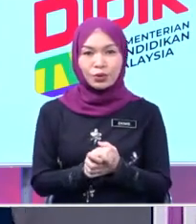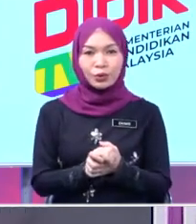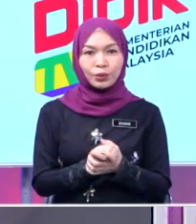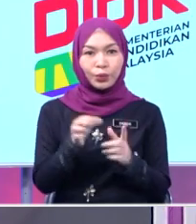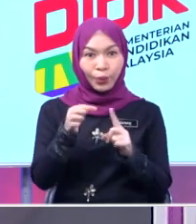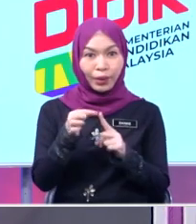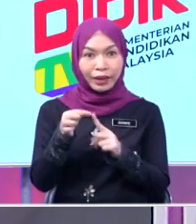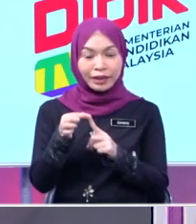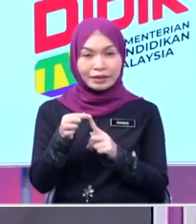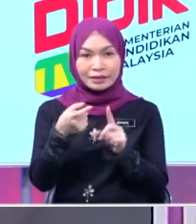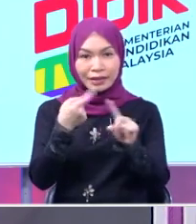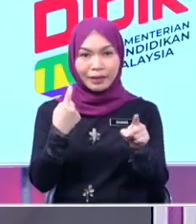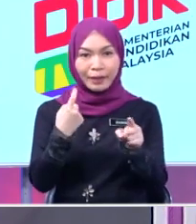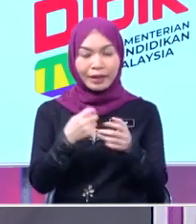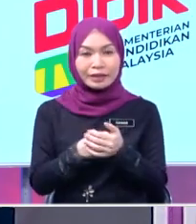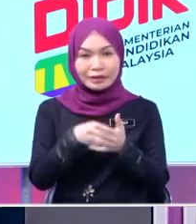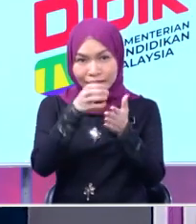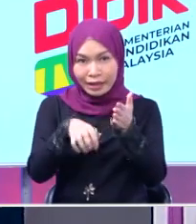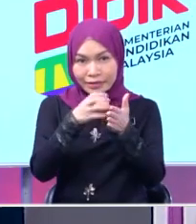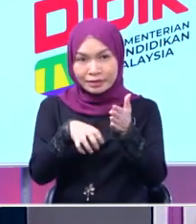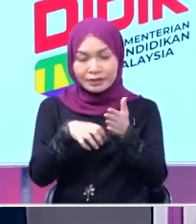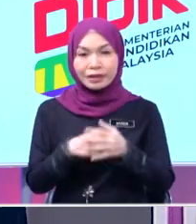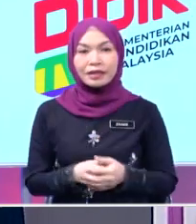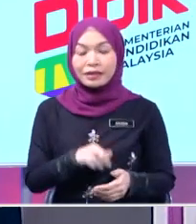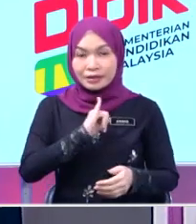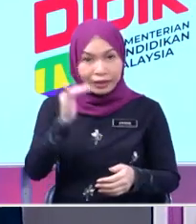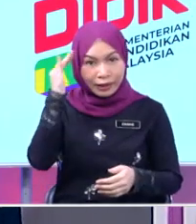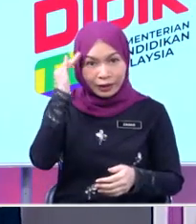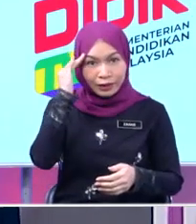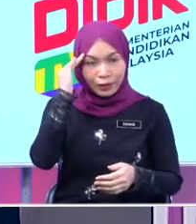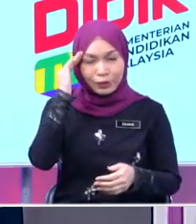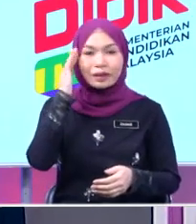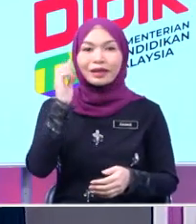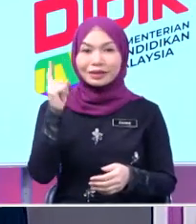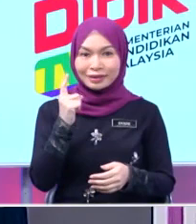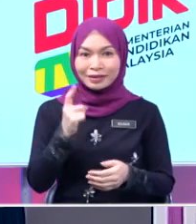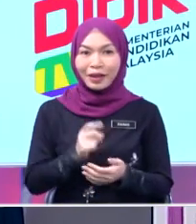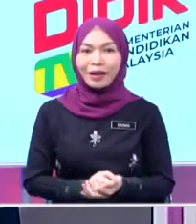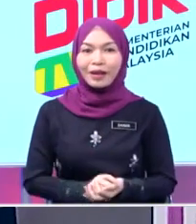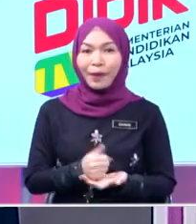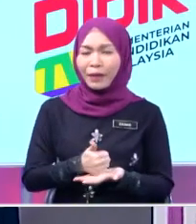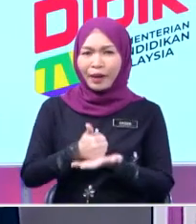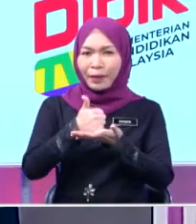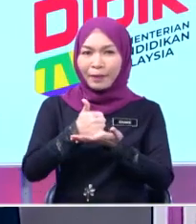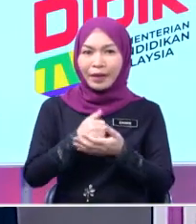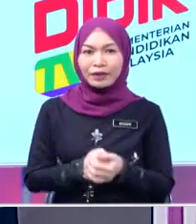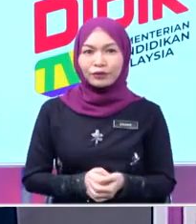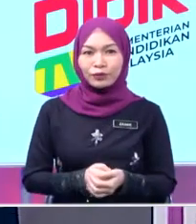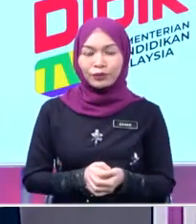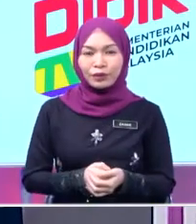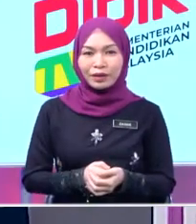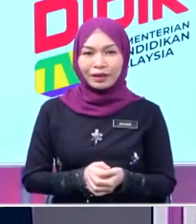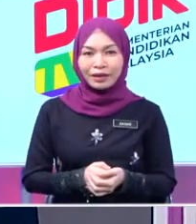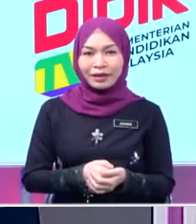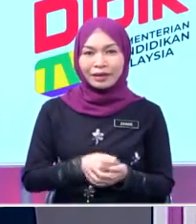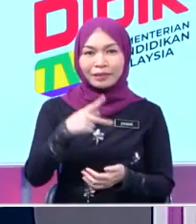Let me just explain a little bit here. Yes, I know it's always helpful to have some keywords in your